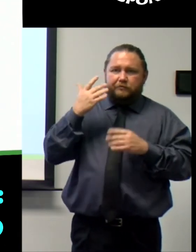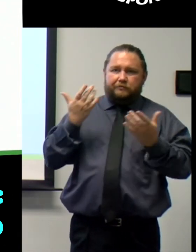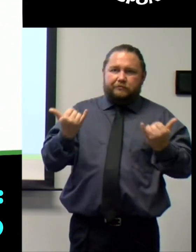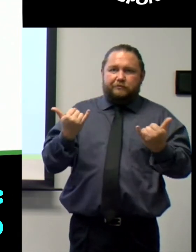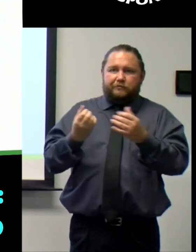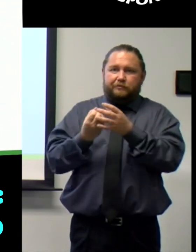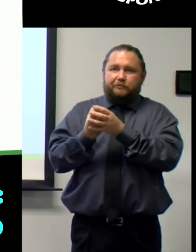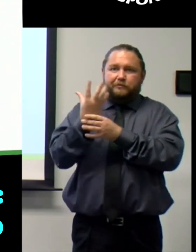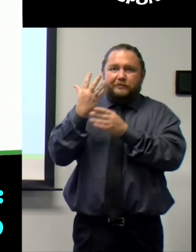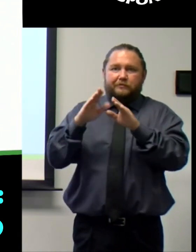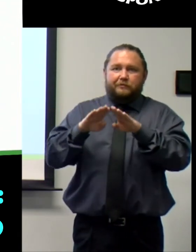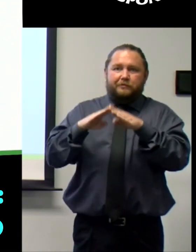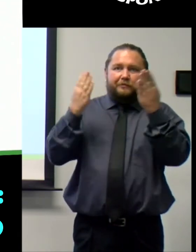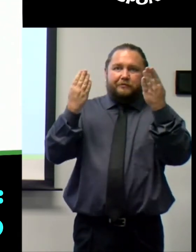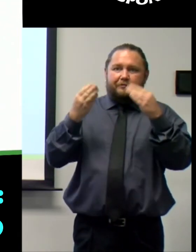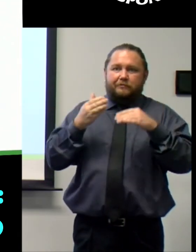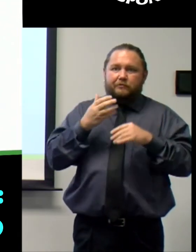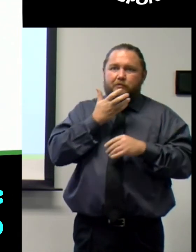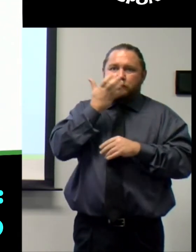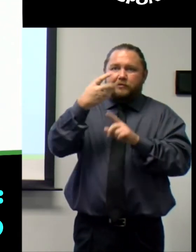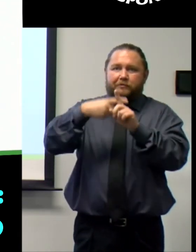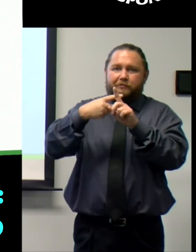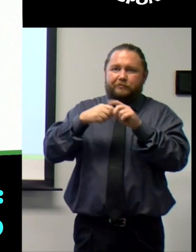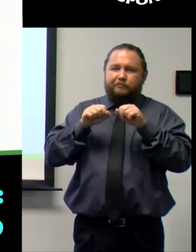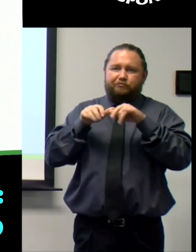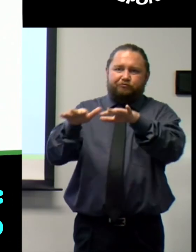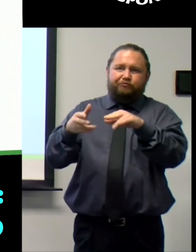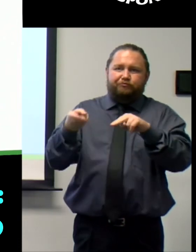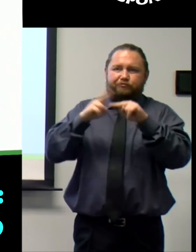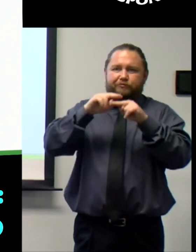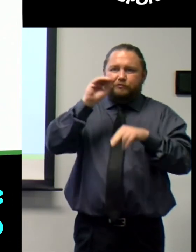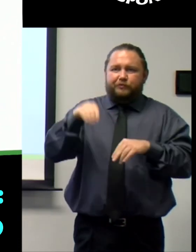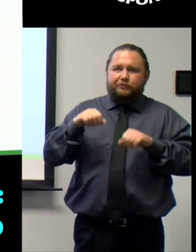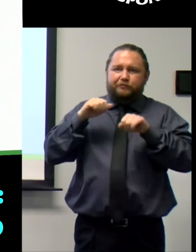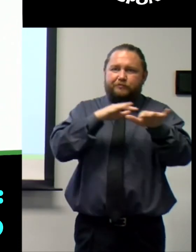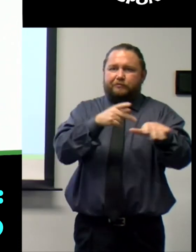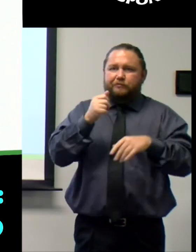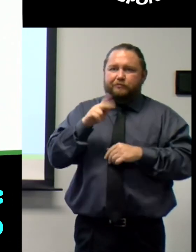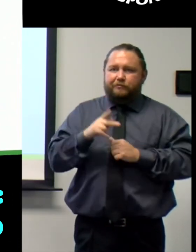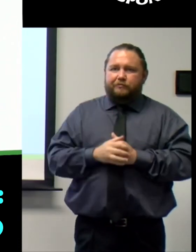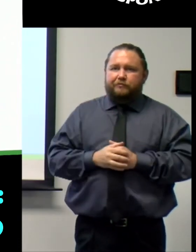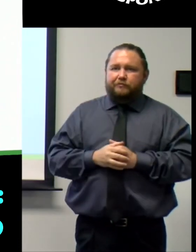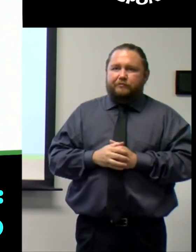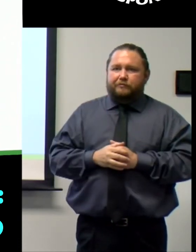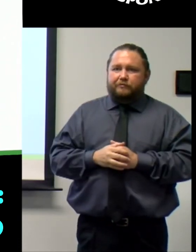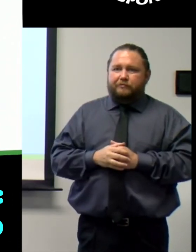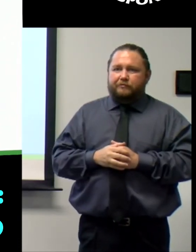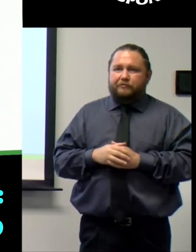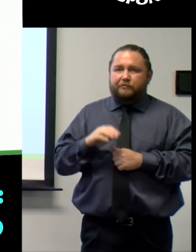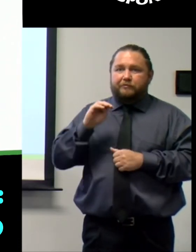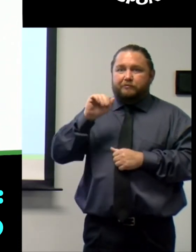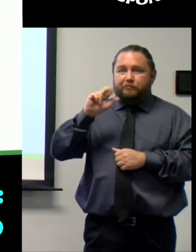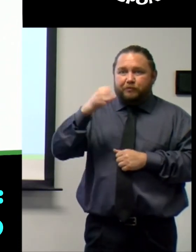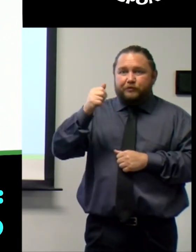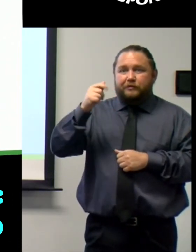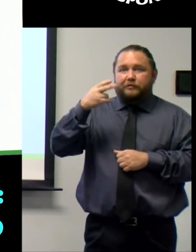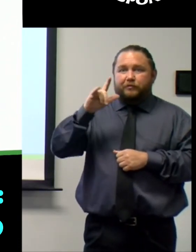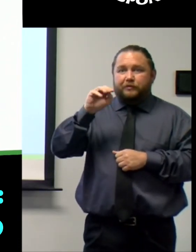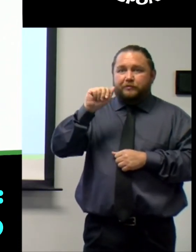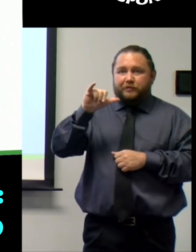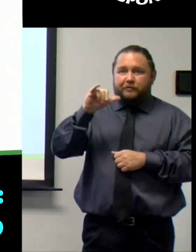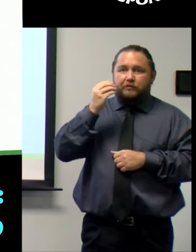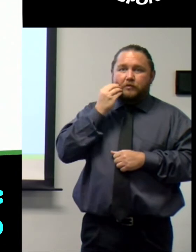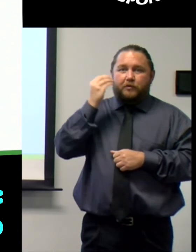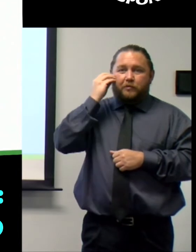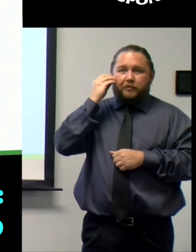in residential in our homes, in March, in April, and May, that's the mid section of the